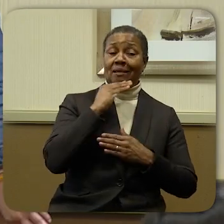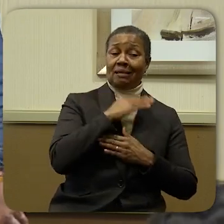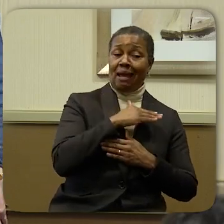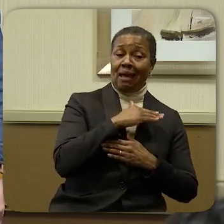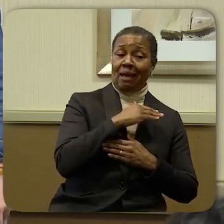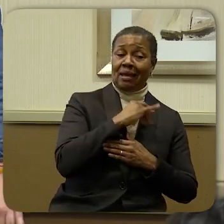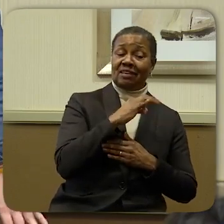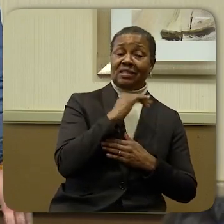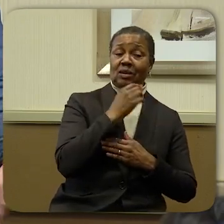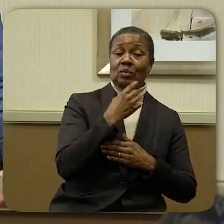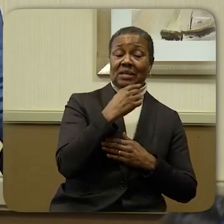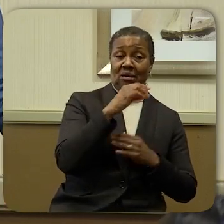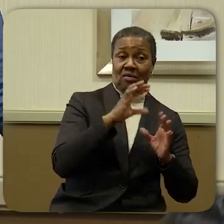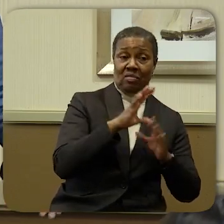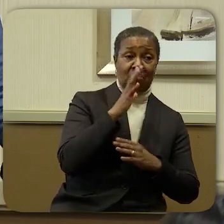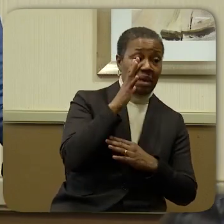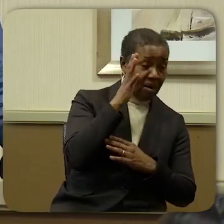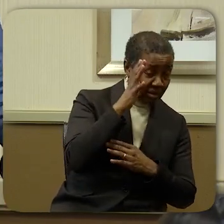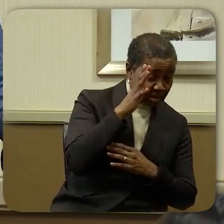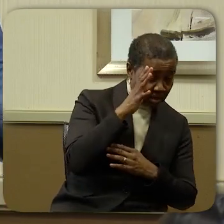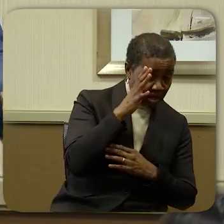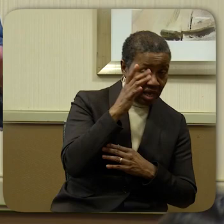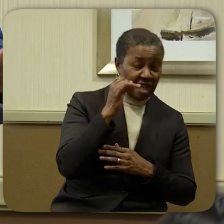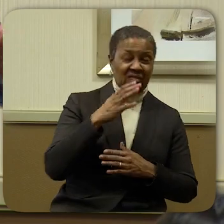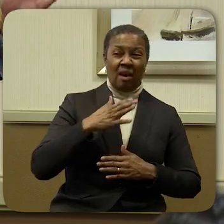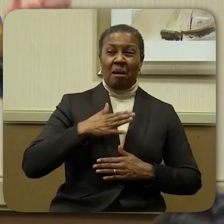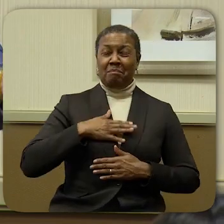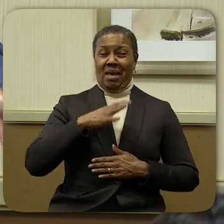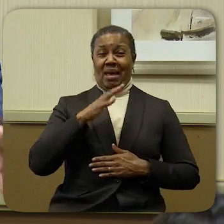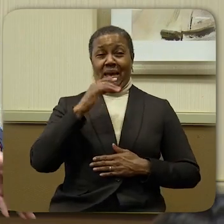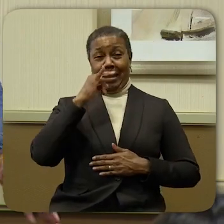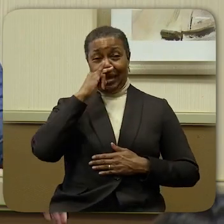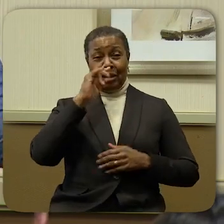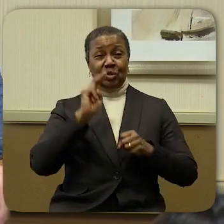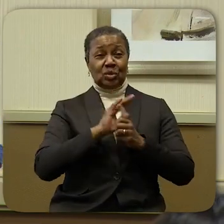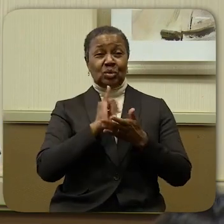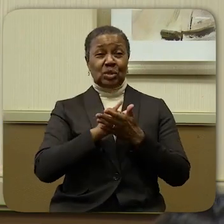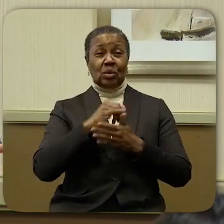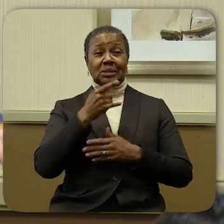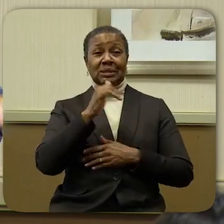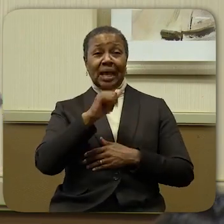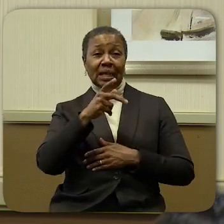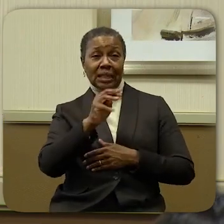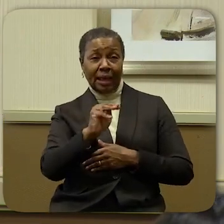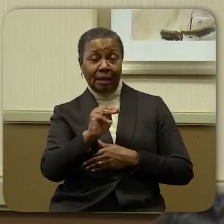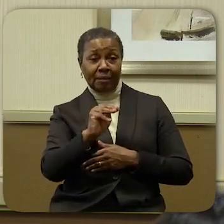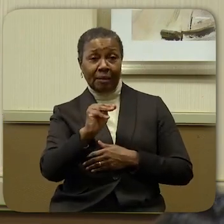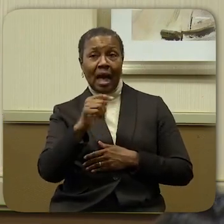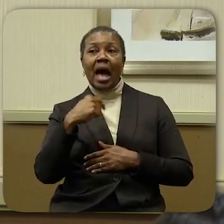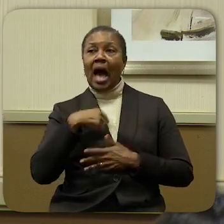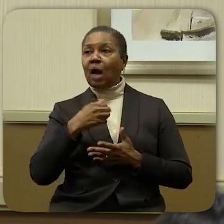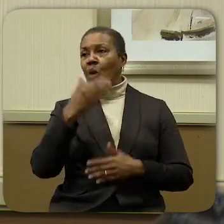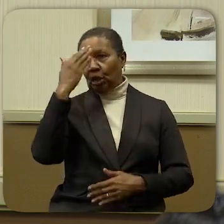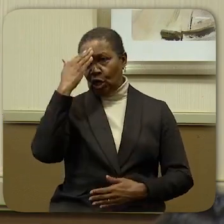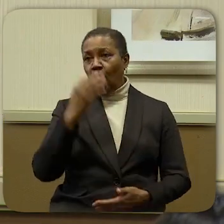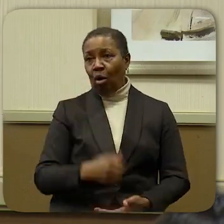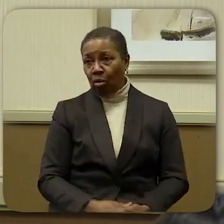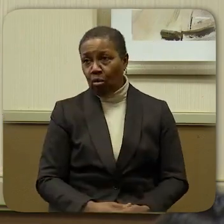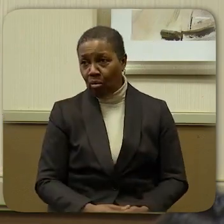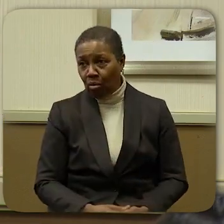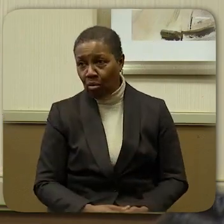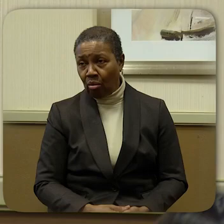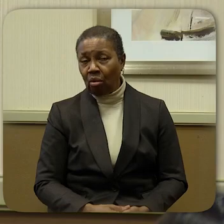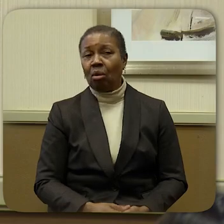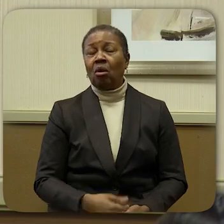using they, them pronouns, I would want to know. And it's not that we're gonna never involve the family, but